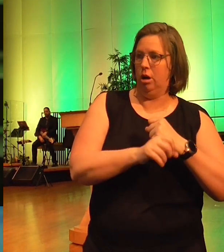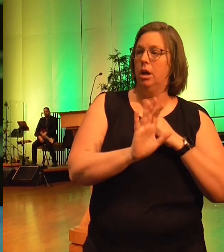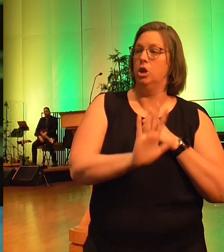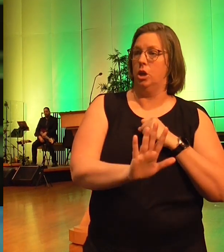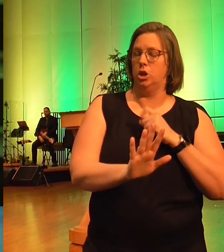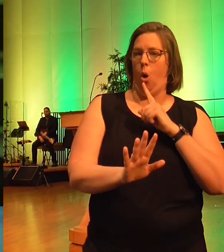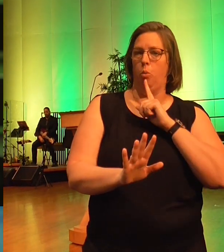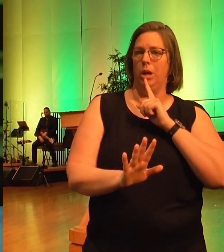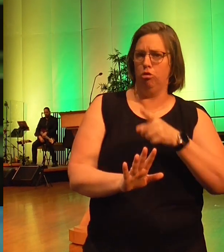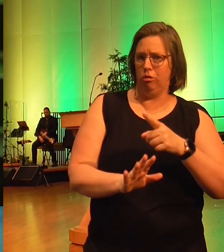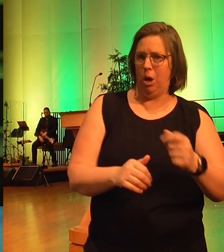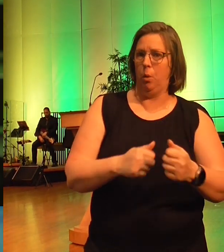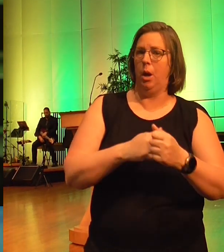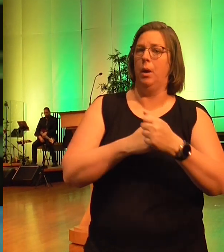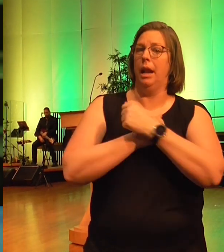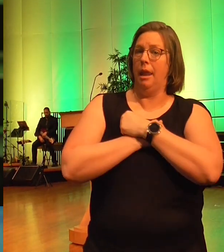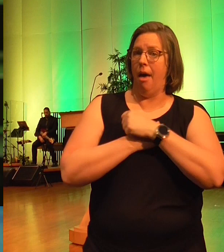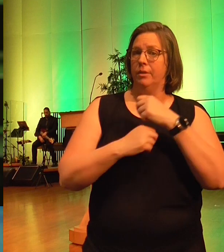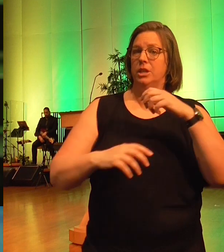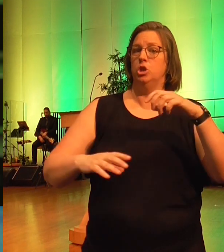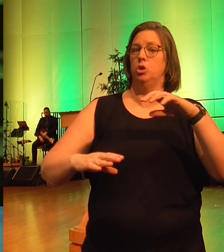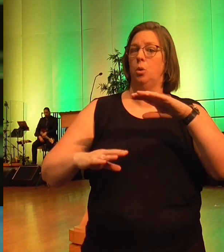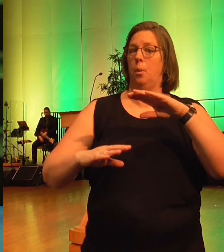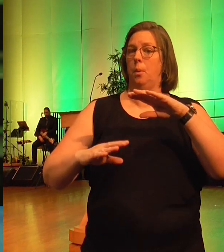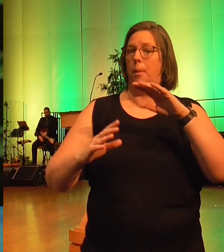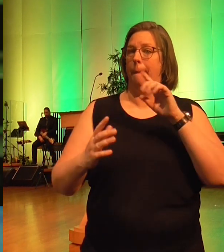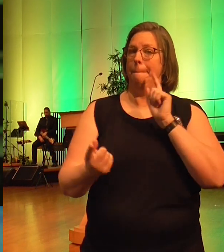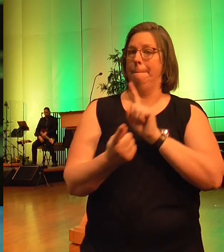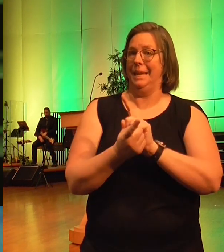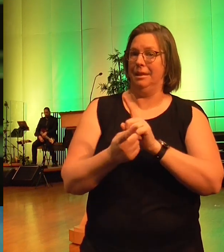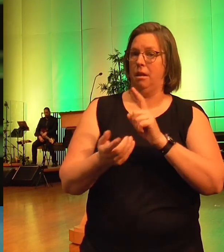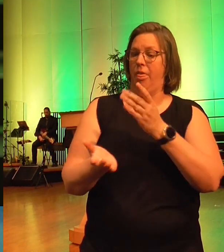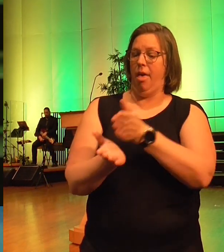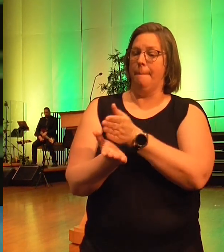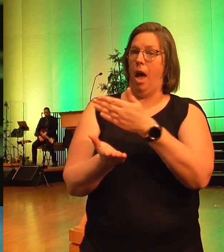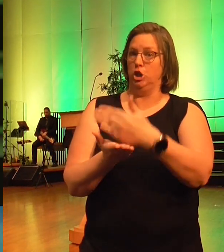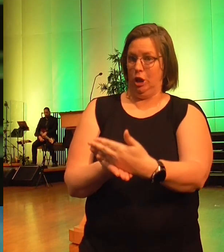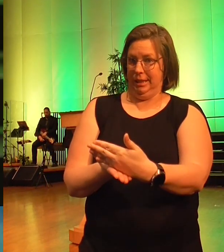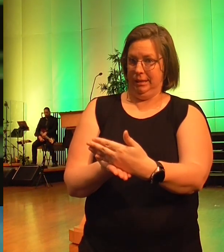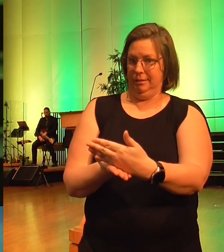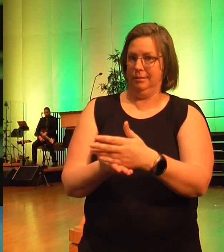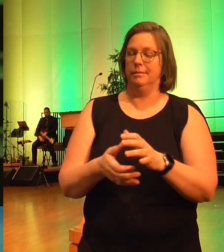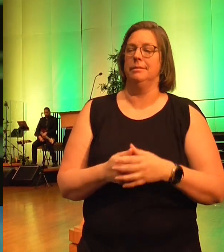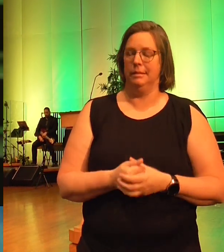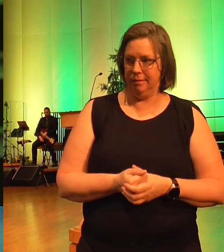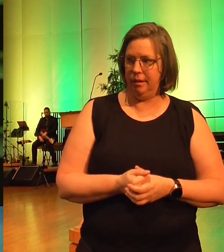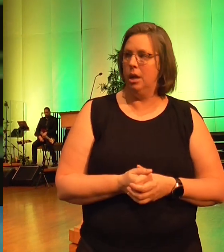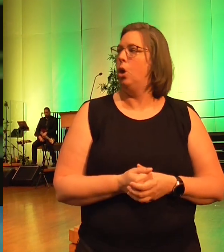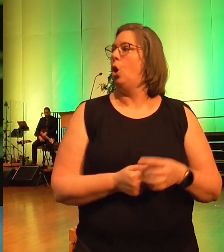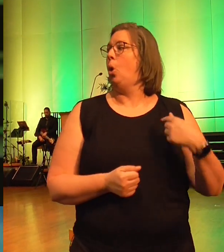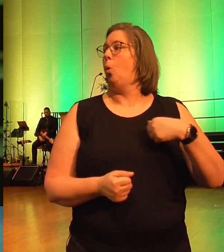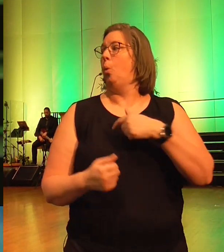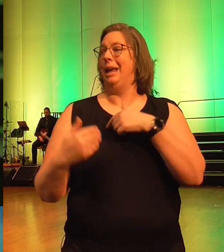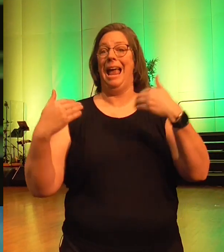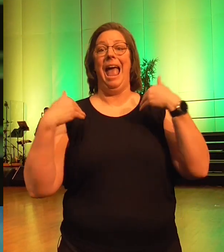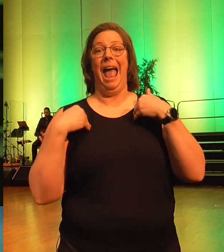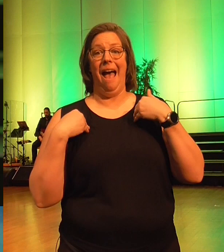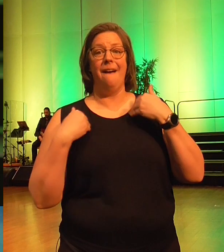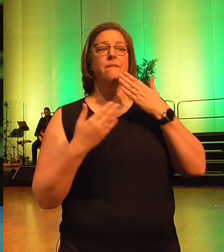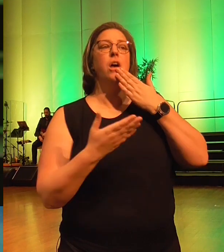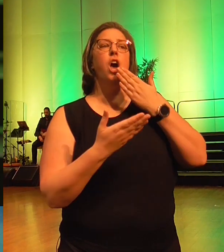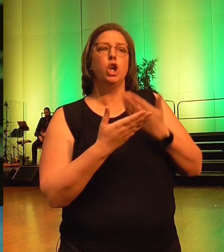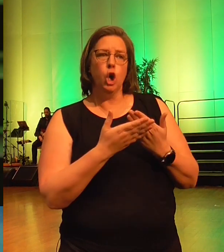love to meet our budget this year. We have a thing about that. We have a good, adequate cash